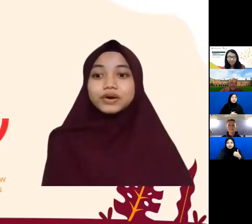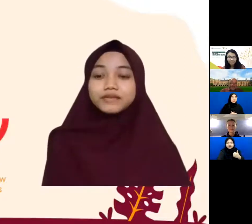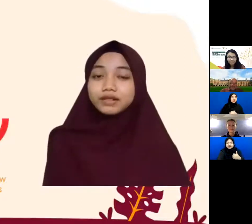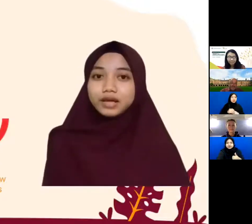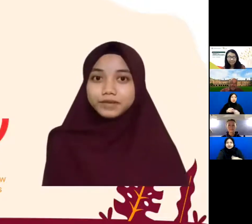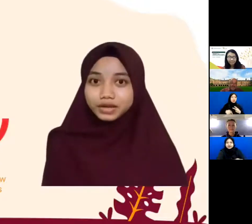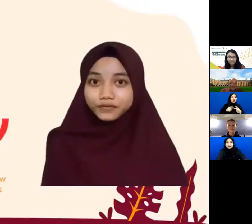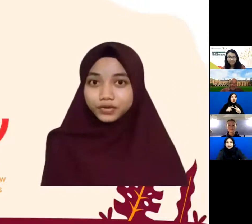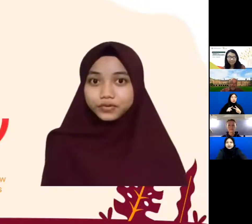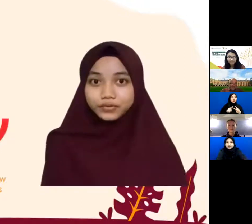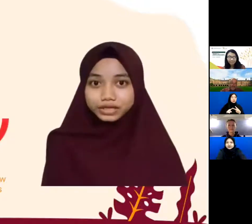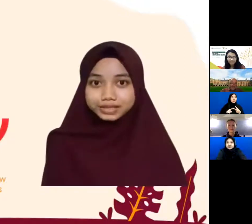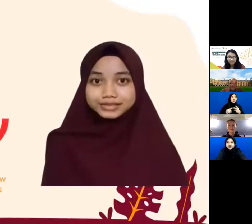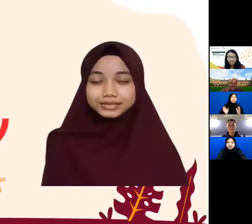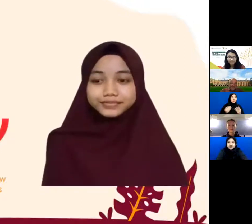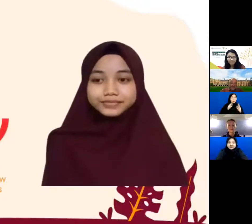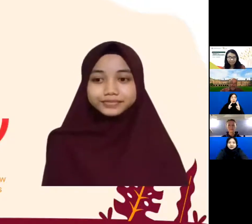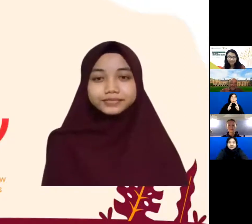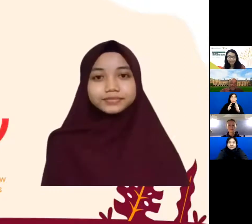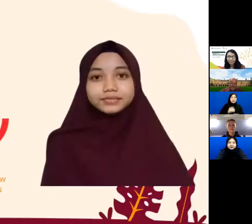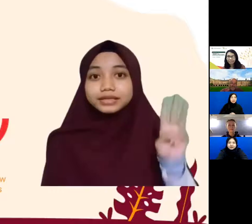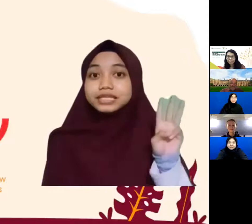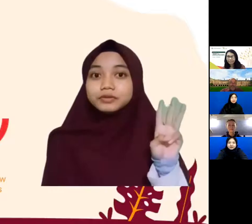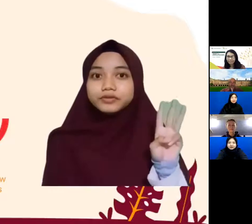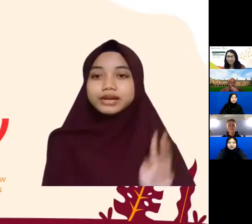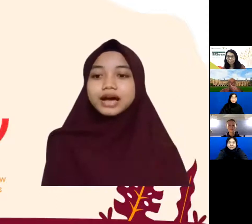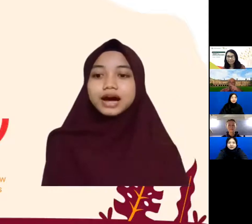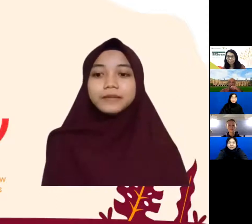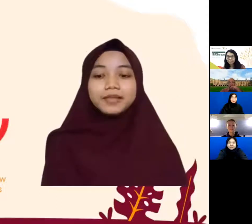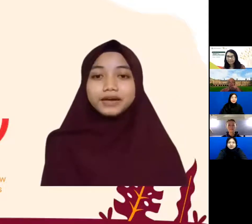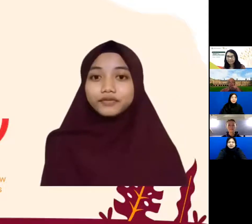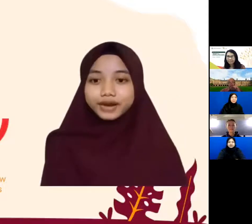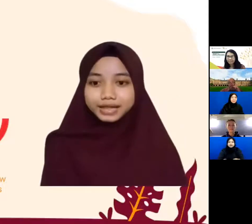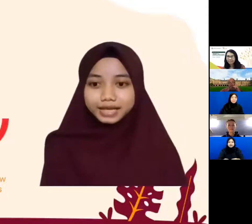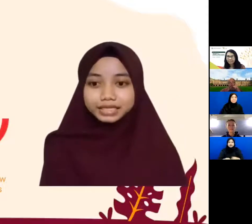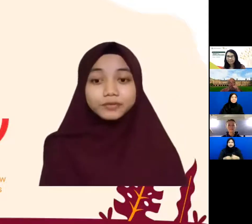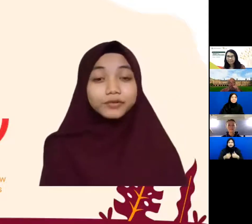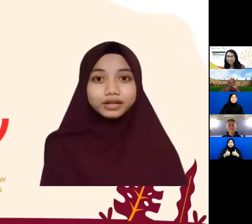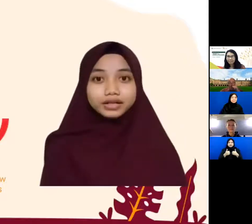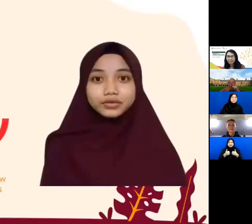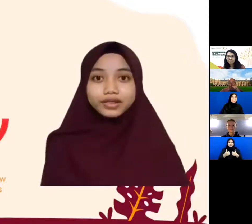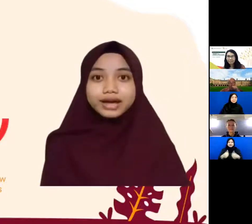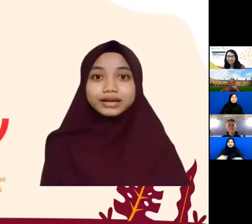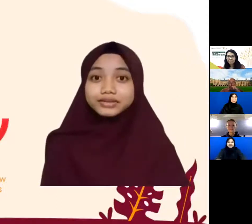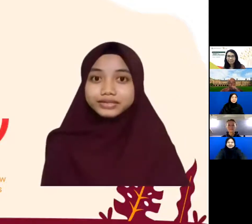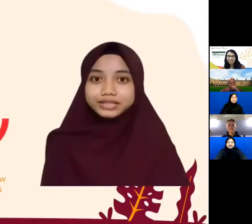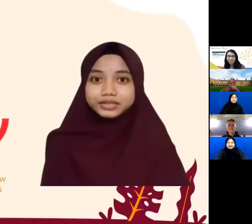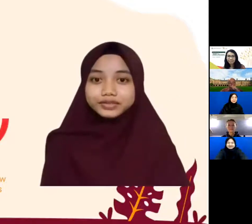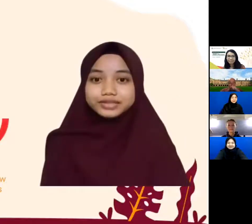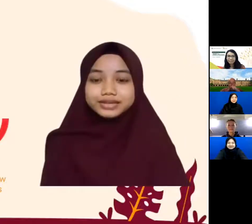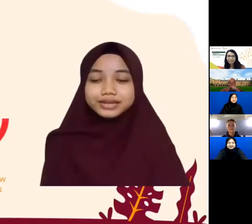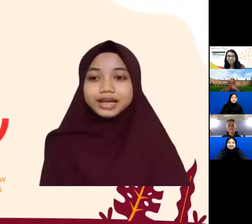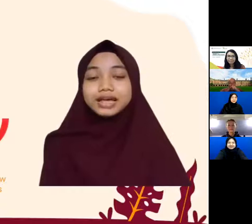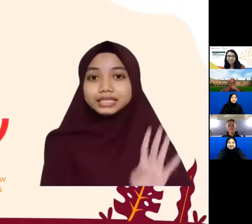2, develop interview questions. Step 3, apply for ethics approval to conduct the